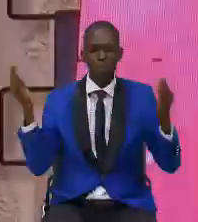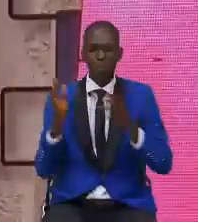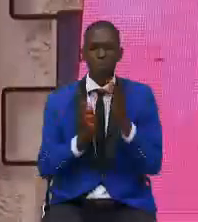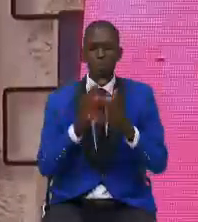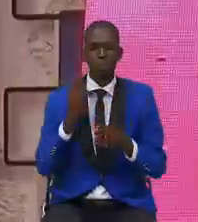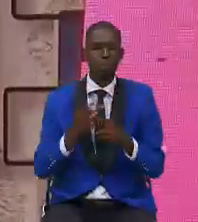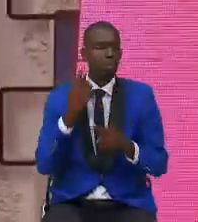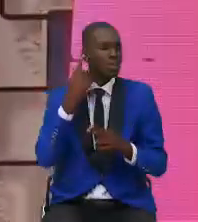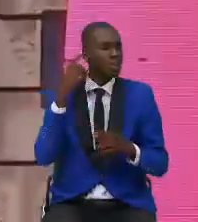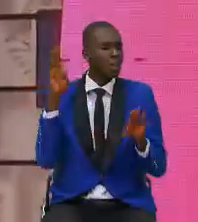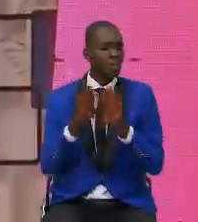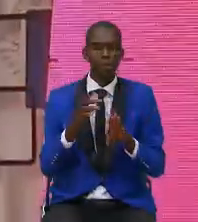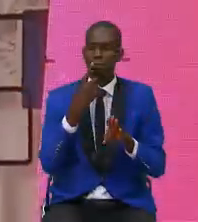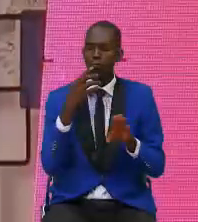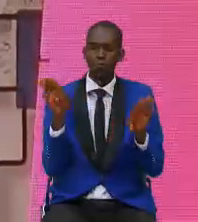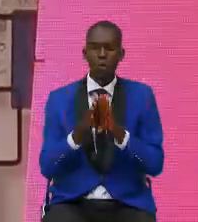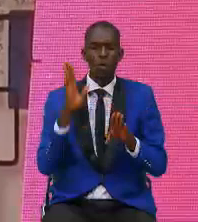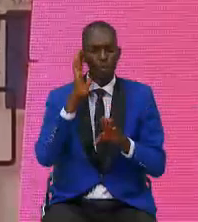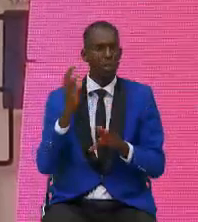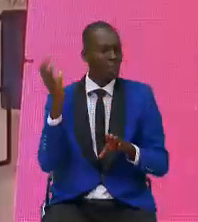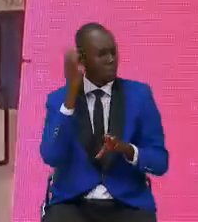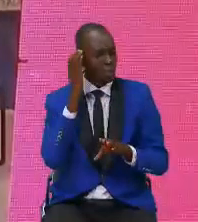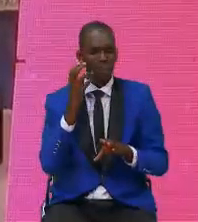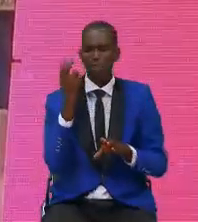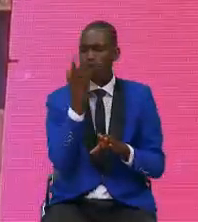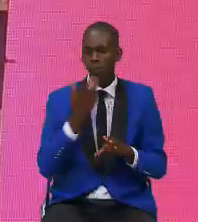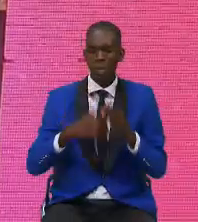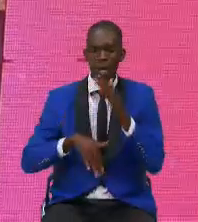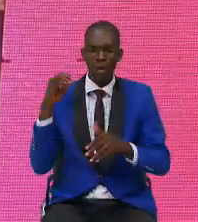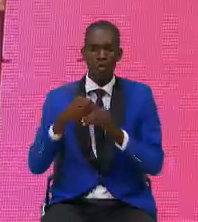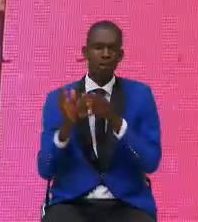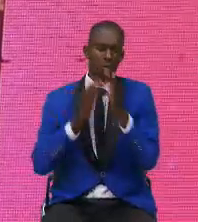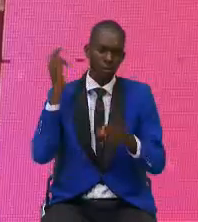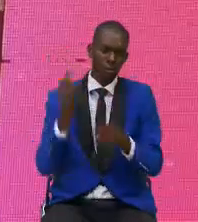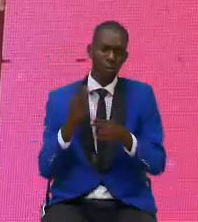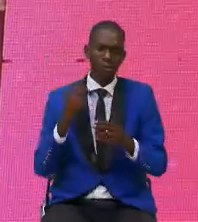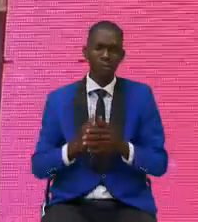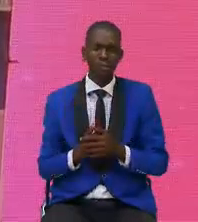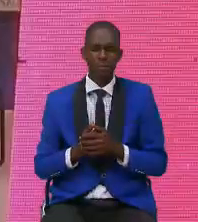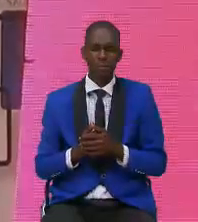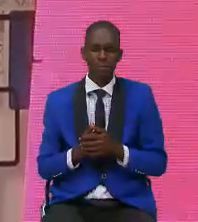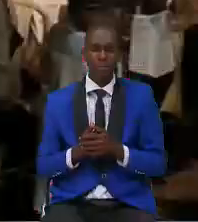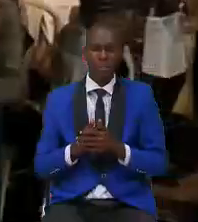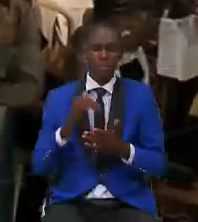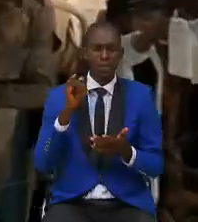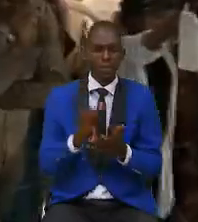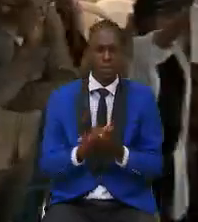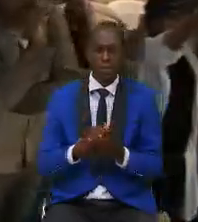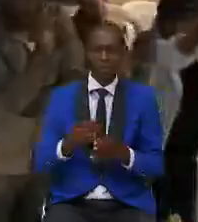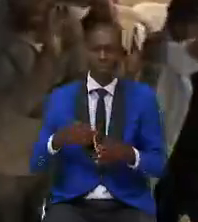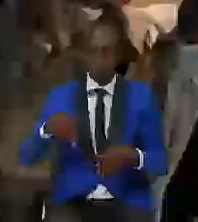blind eyes there will open and the deaf ears and the dumb tongue will speak out, will hear in Jesus'